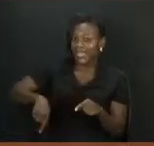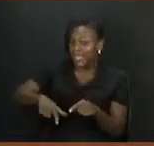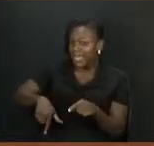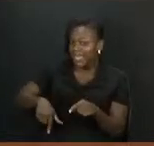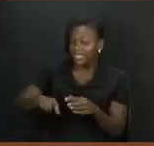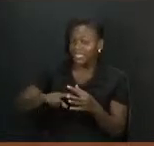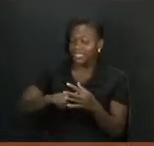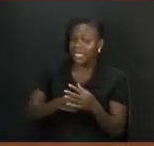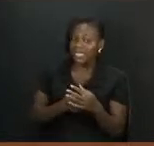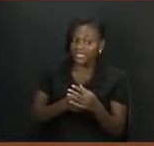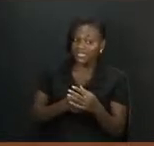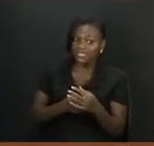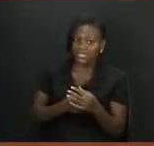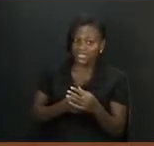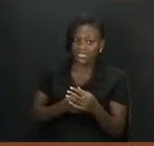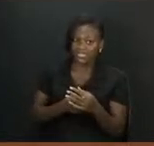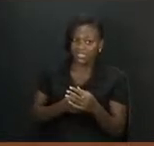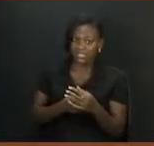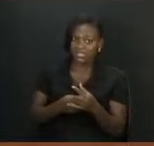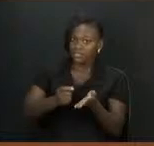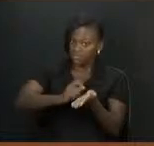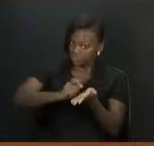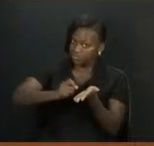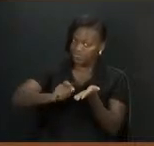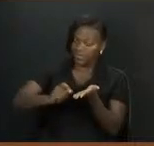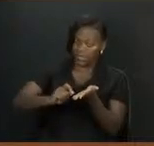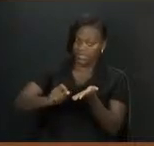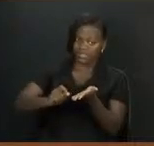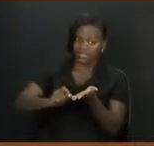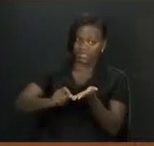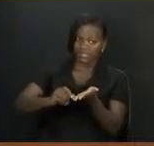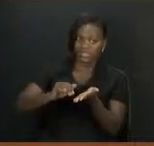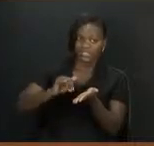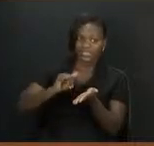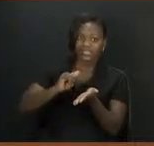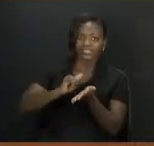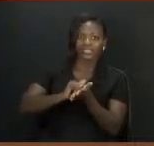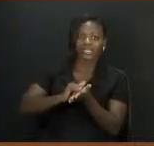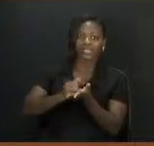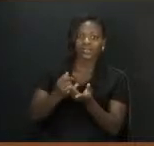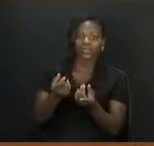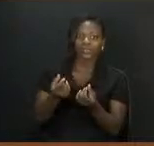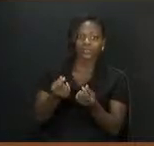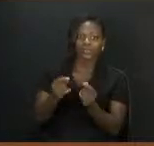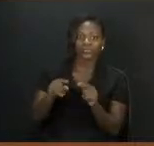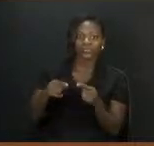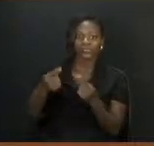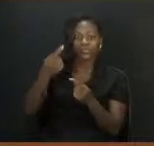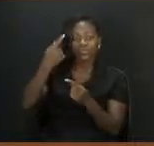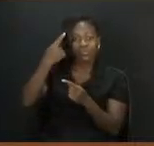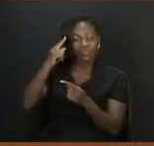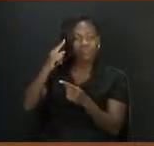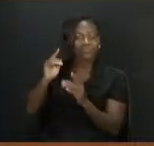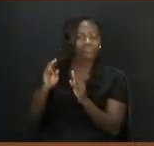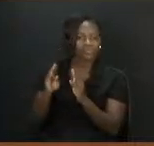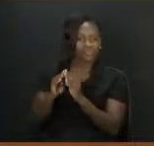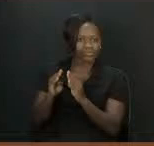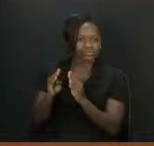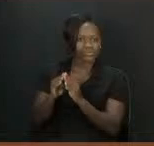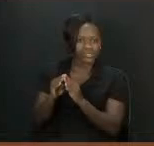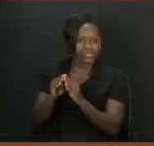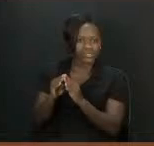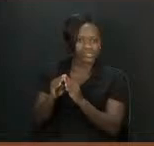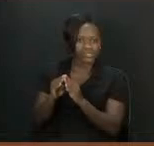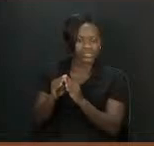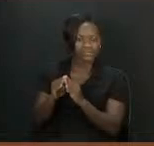they actually put it into writing that he would have to attend a cabinet meeting. So I intend to